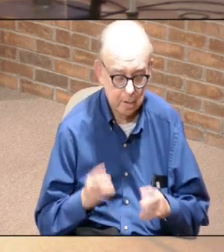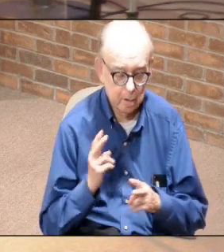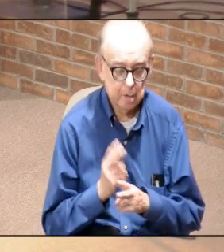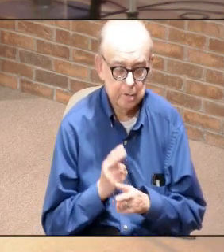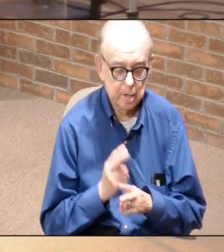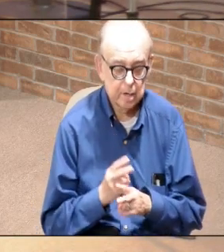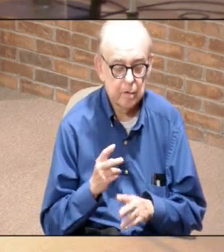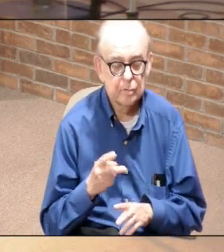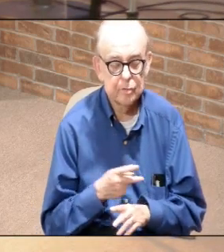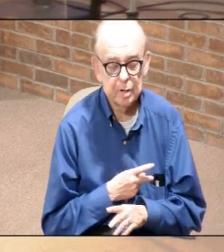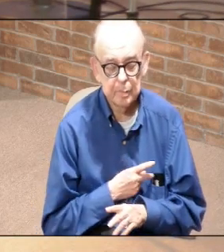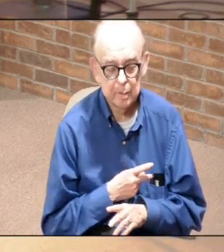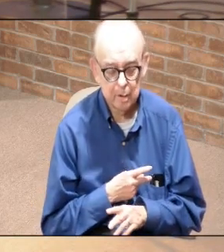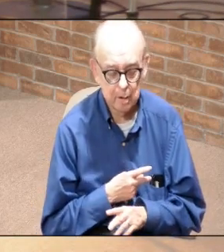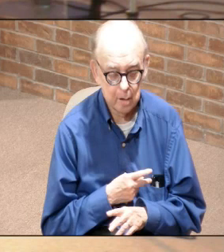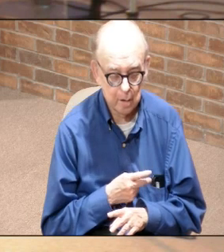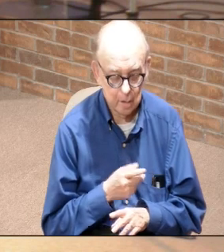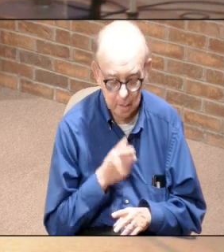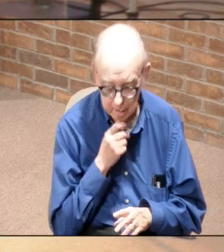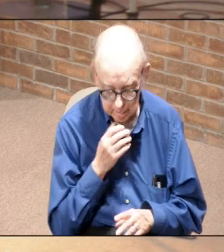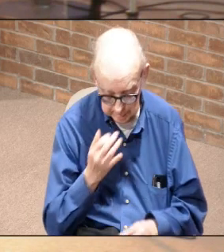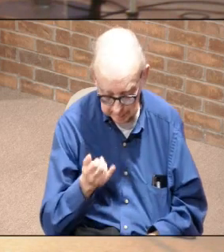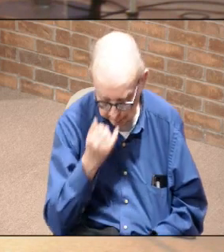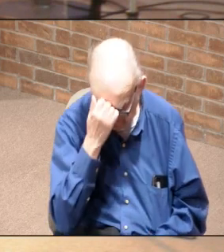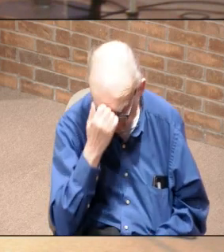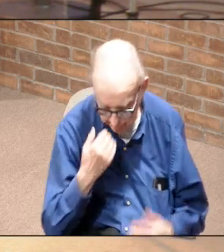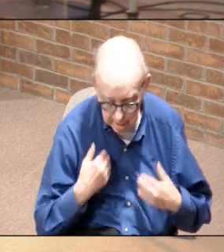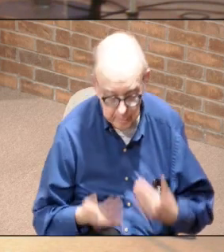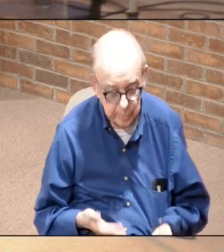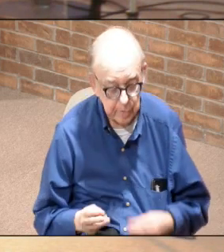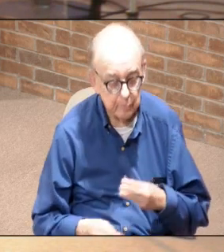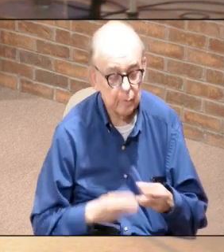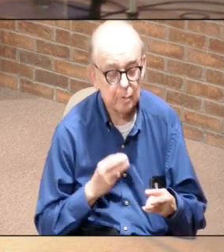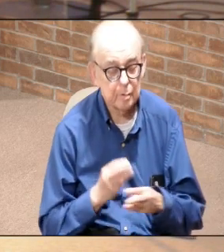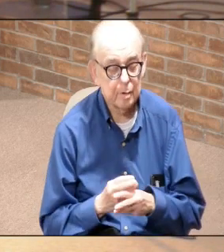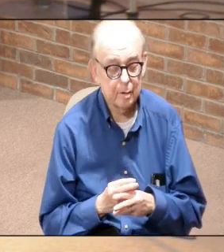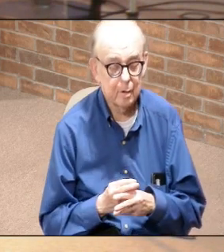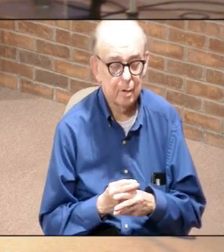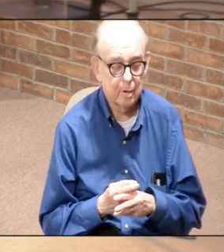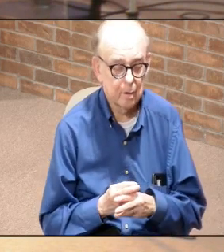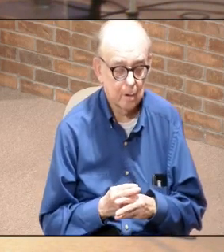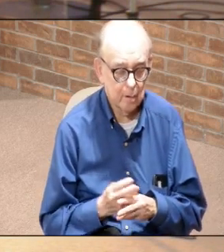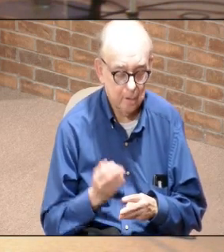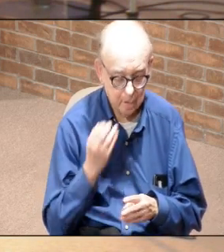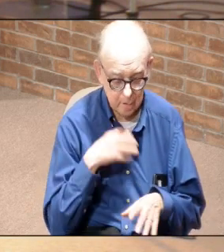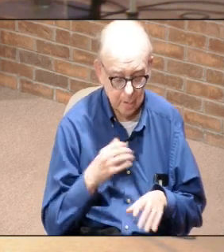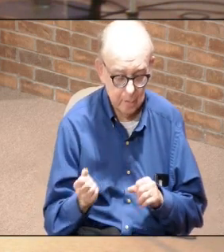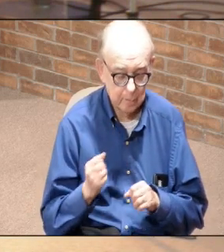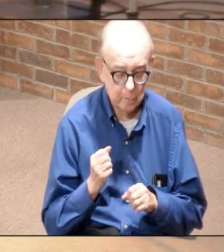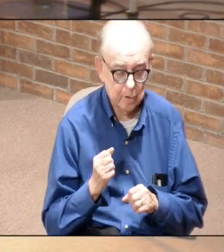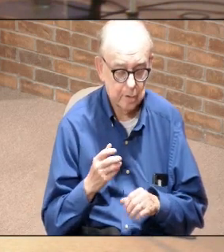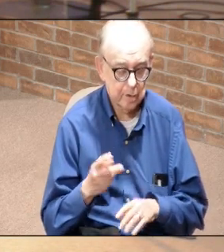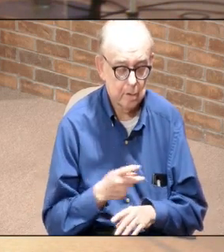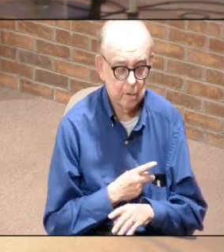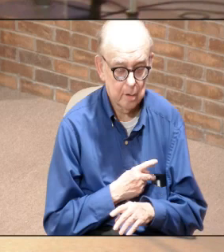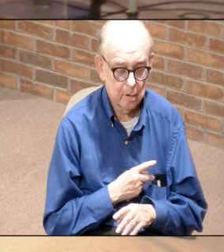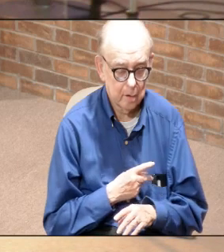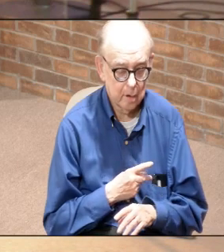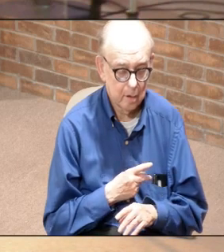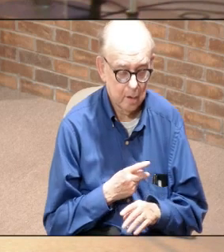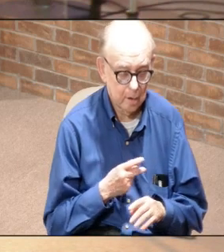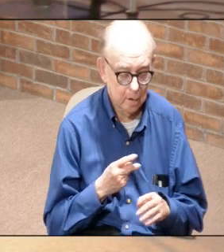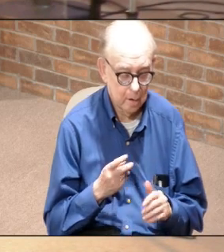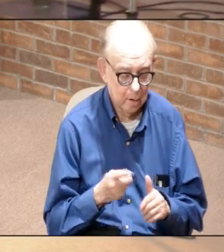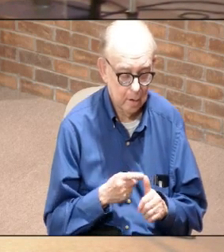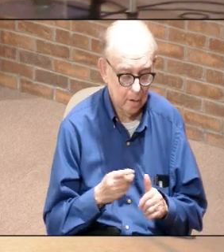care of sheep, who are the dumbest animals in the world. If you take one sheep and lead